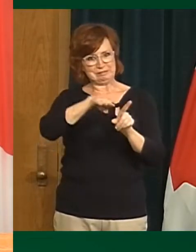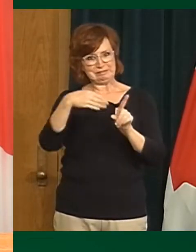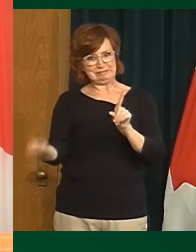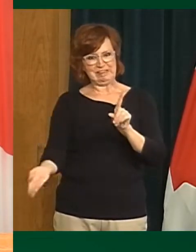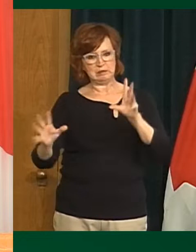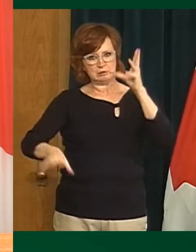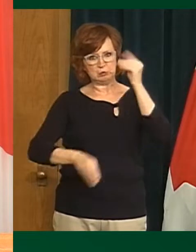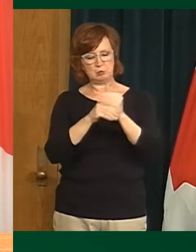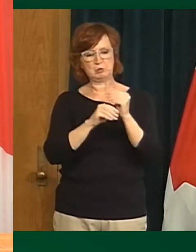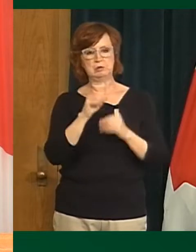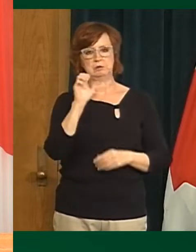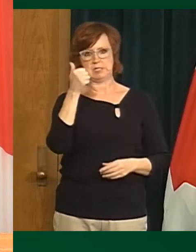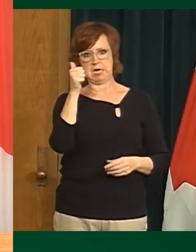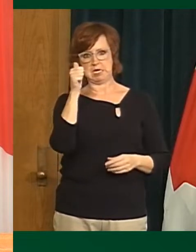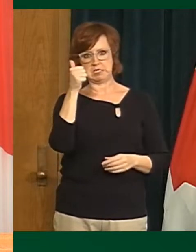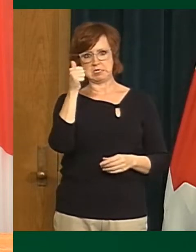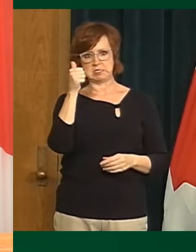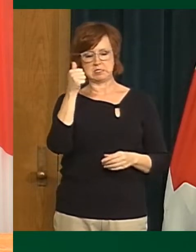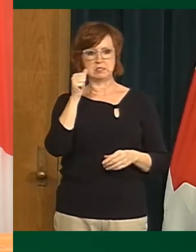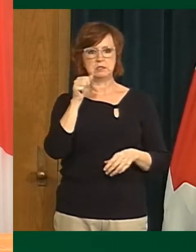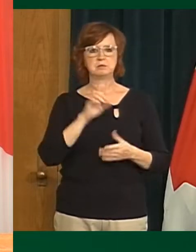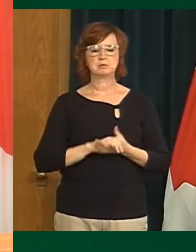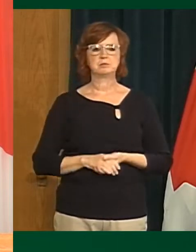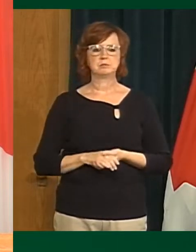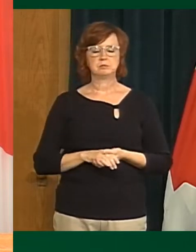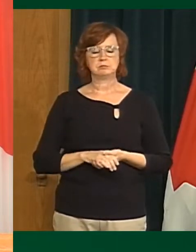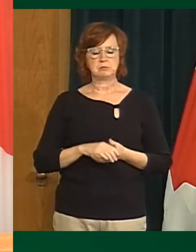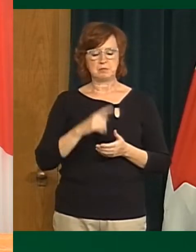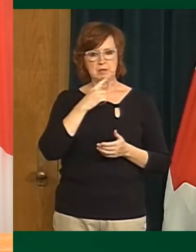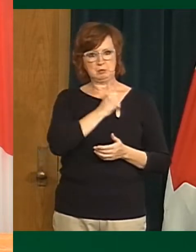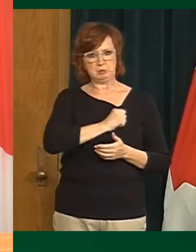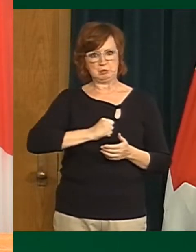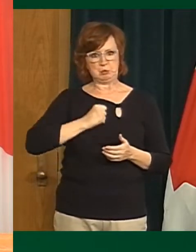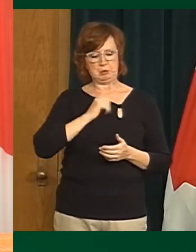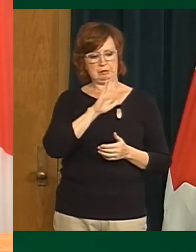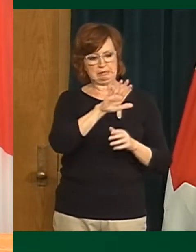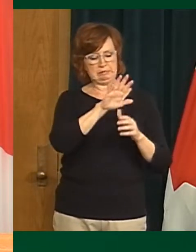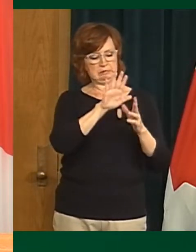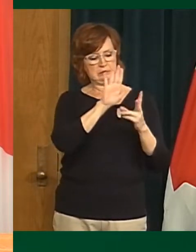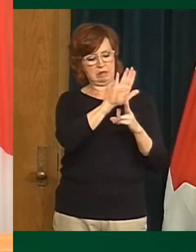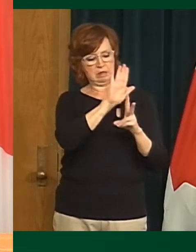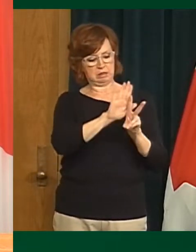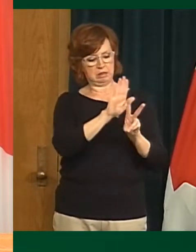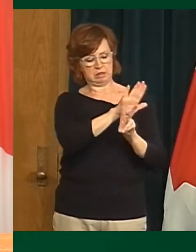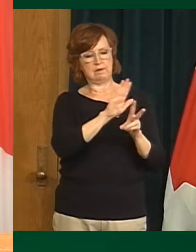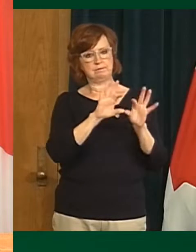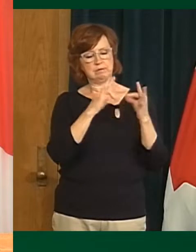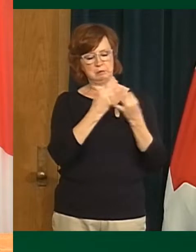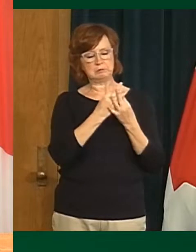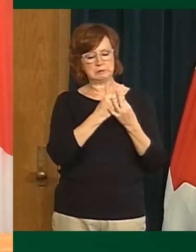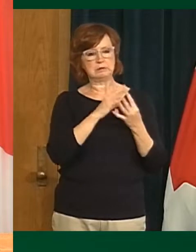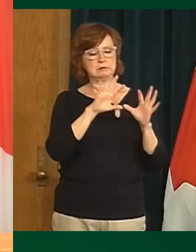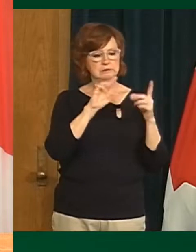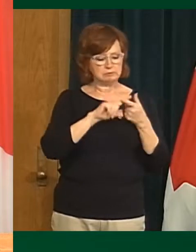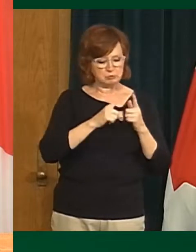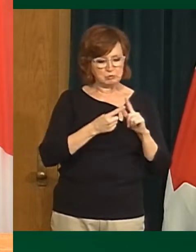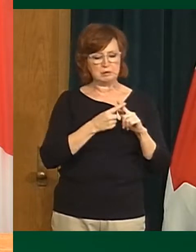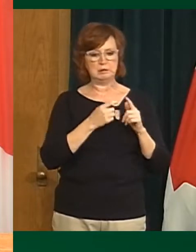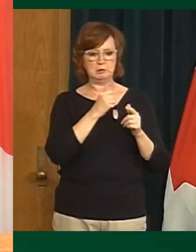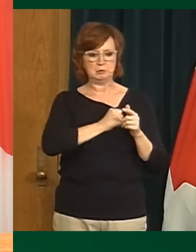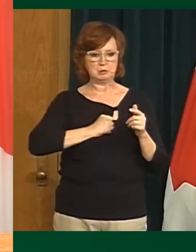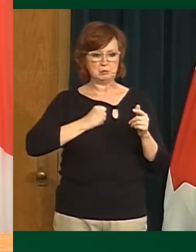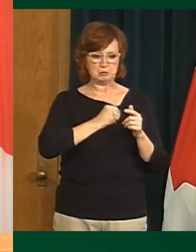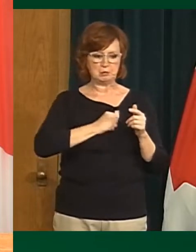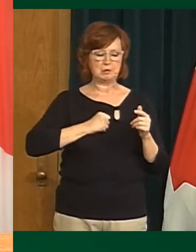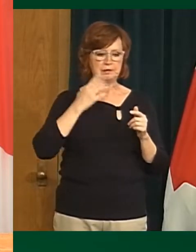in Saskatchewan to 10. Again, our deepest condolences to the family and friends of the 2 recent people who have passed